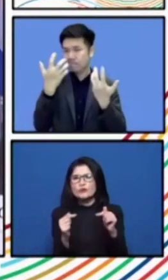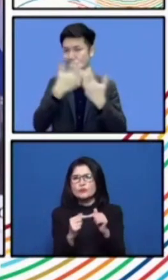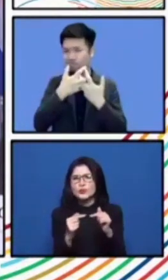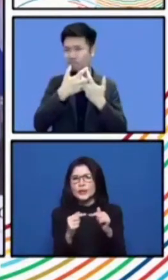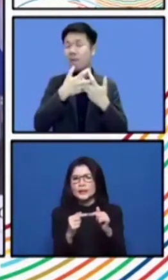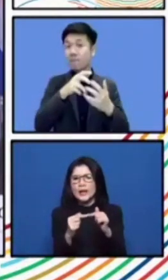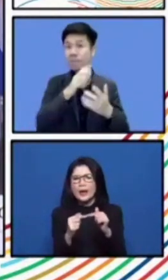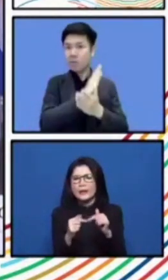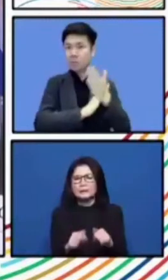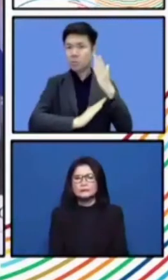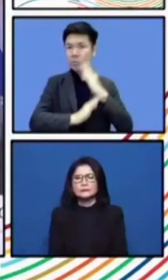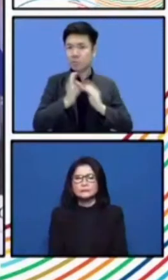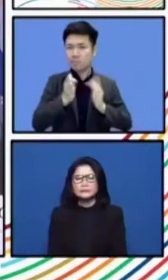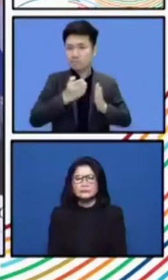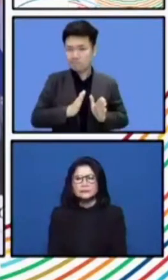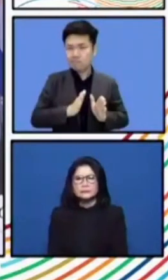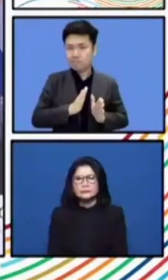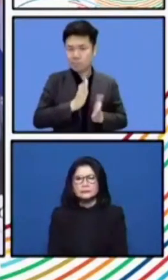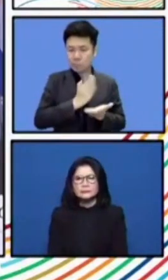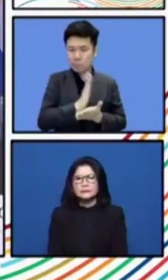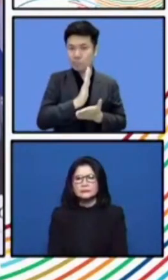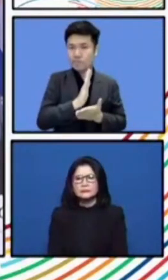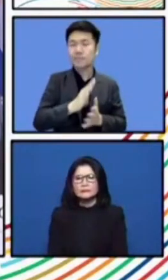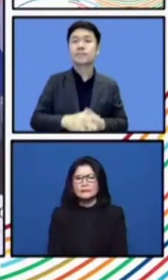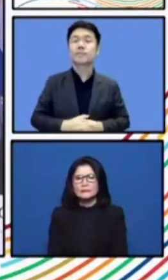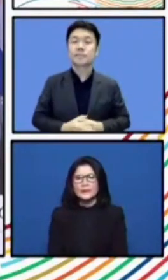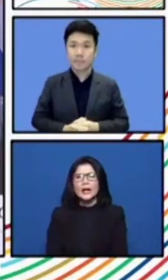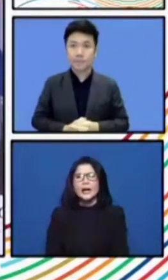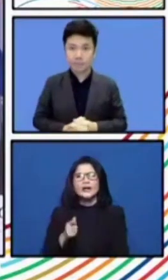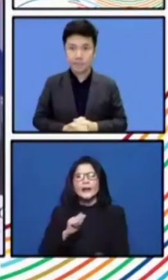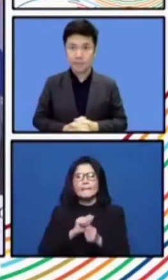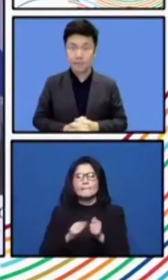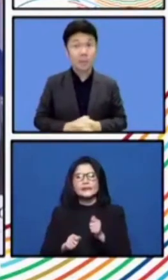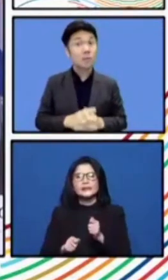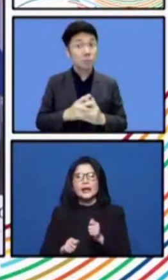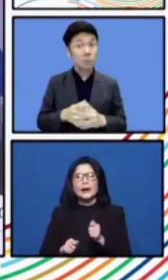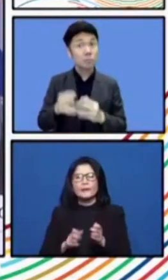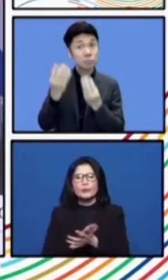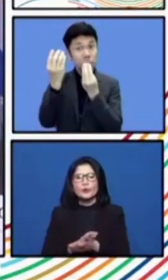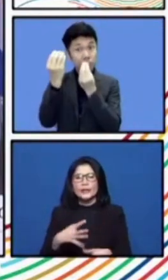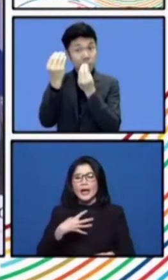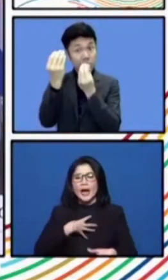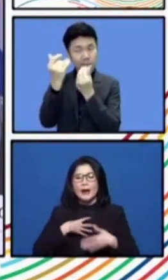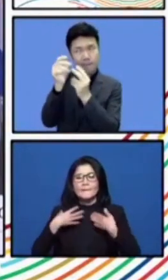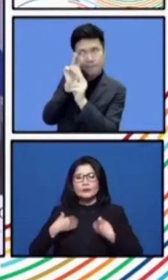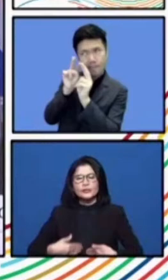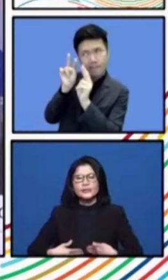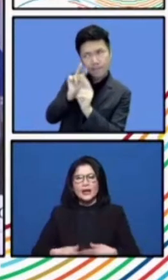realization of human rights in this way the step party